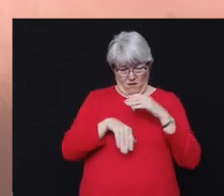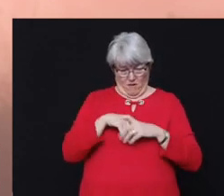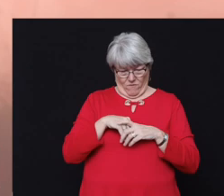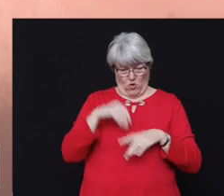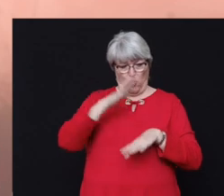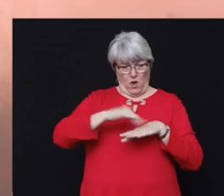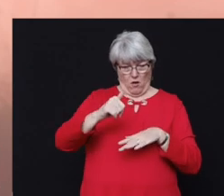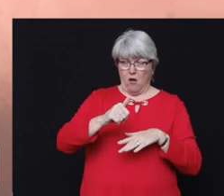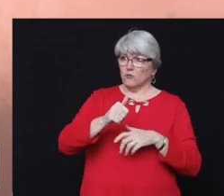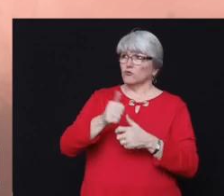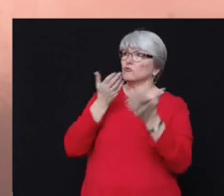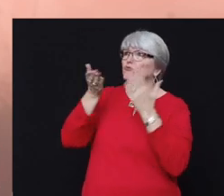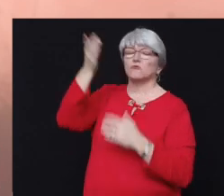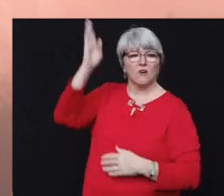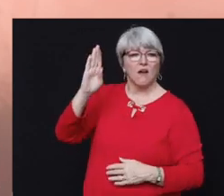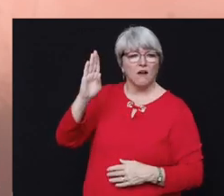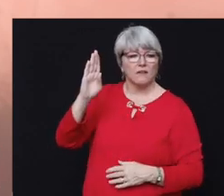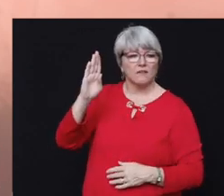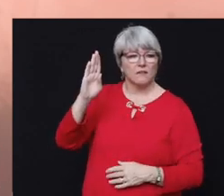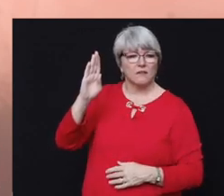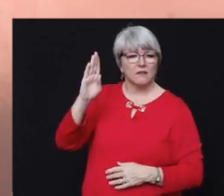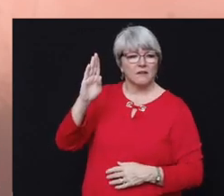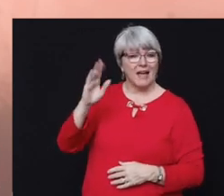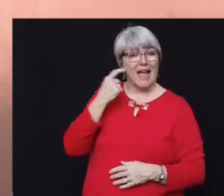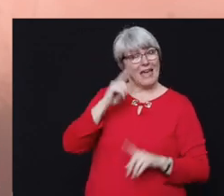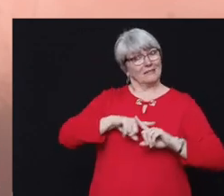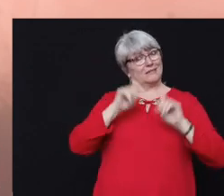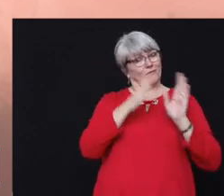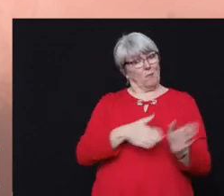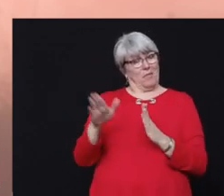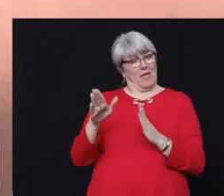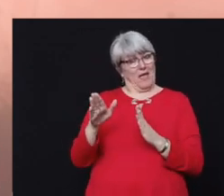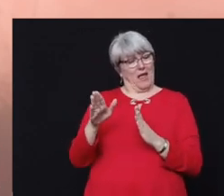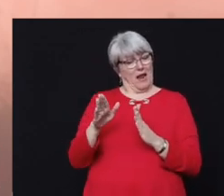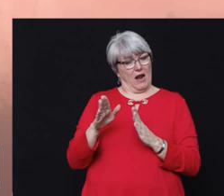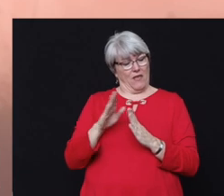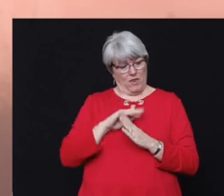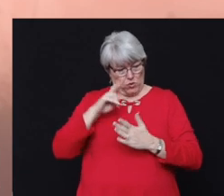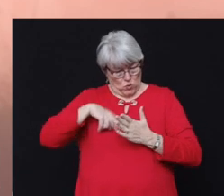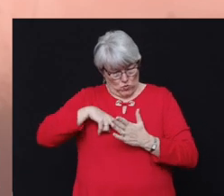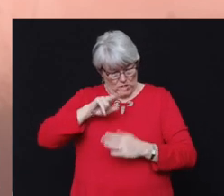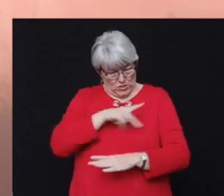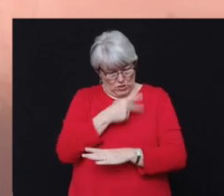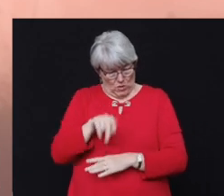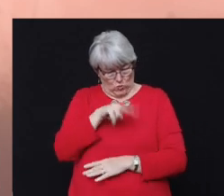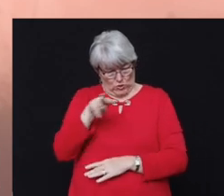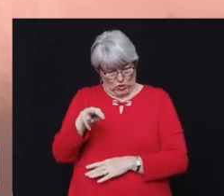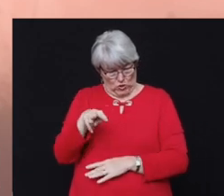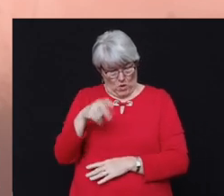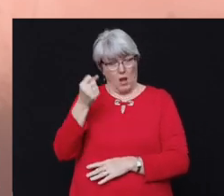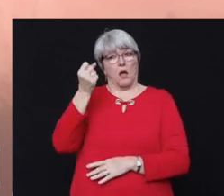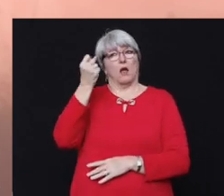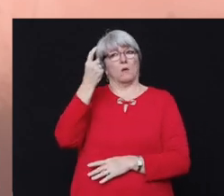God. So I actually had a different plan, and then I got caught up reading Psalms 22 and instantly realized this